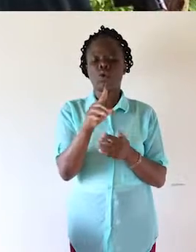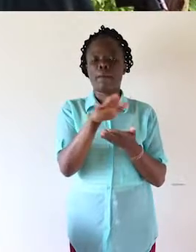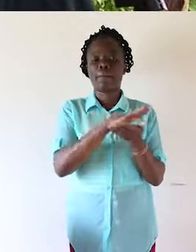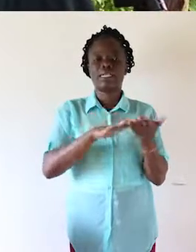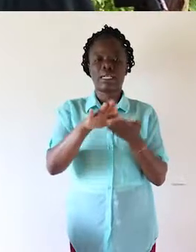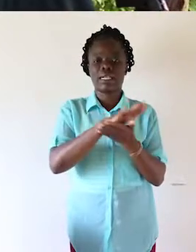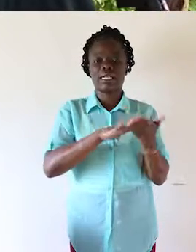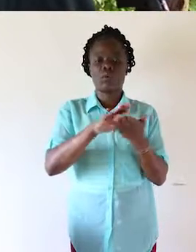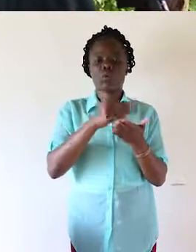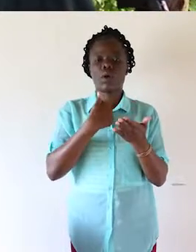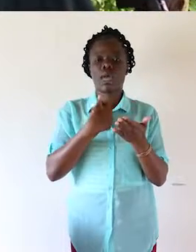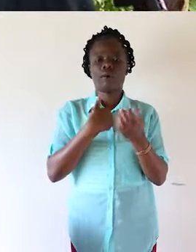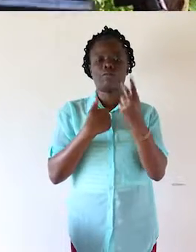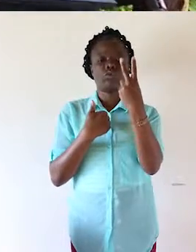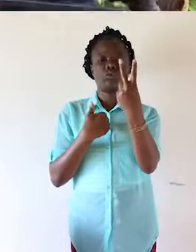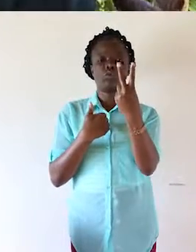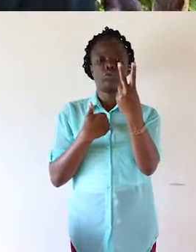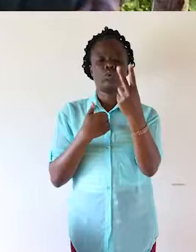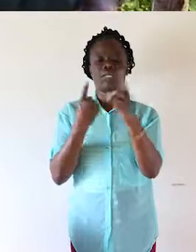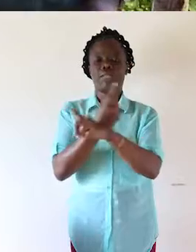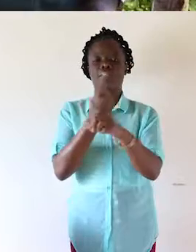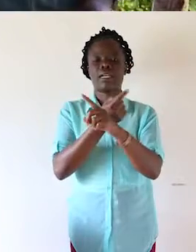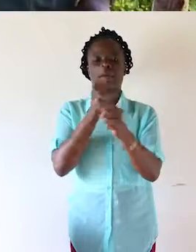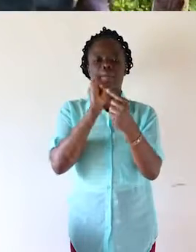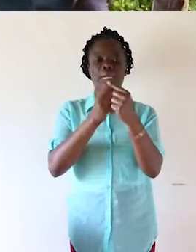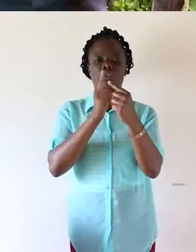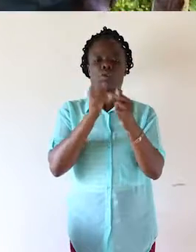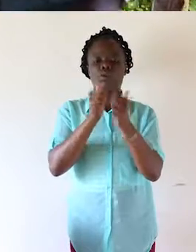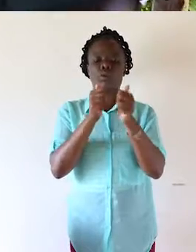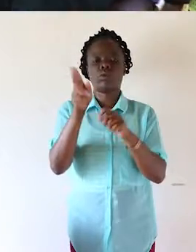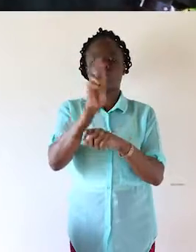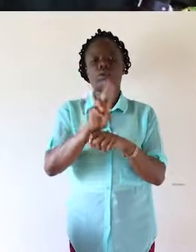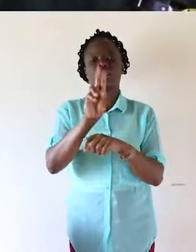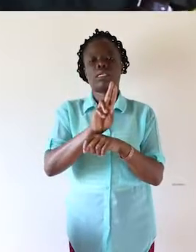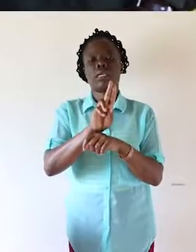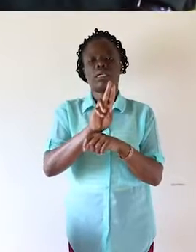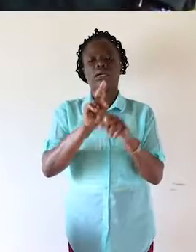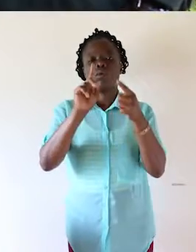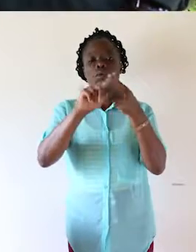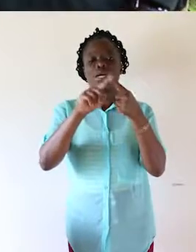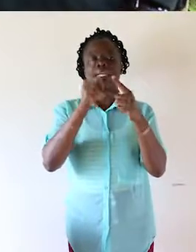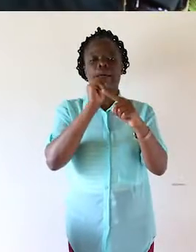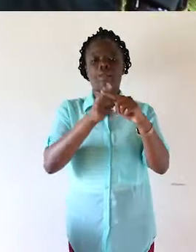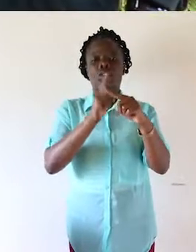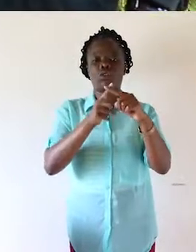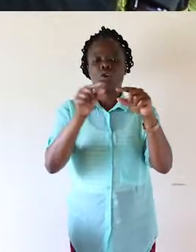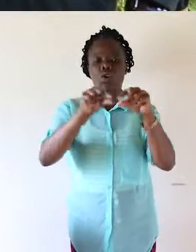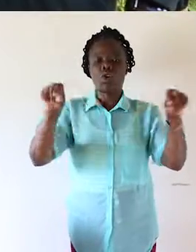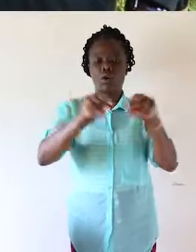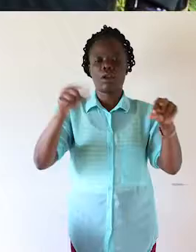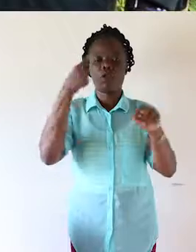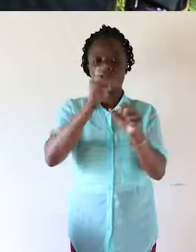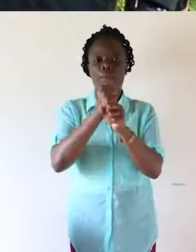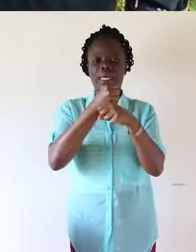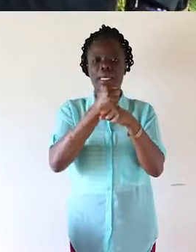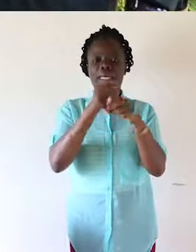So basically we have two different metals we are going to use. One is a metal rod